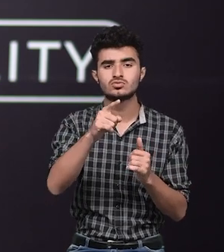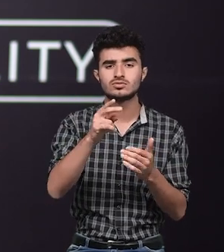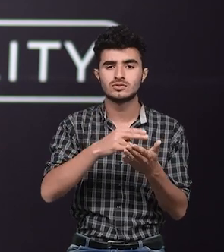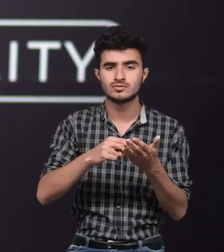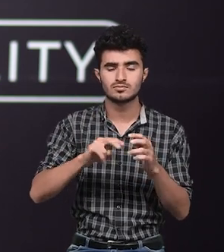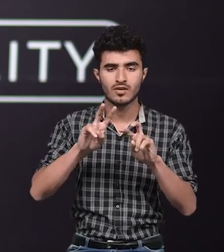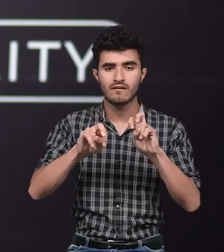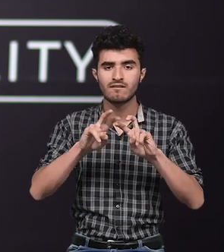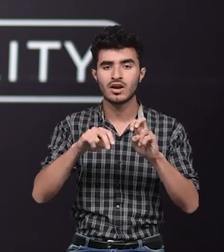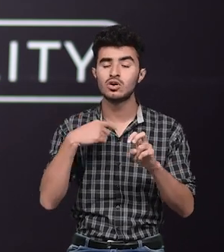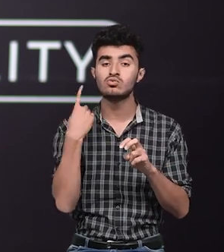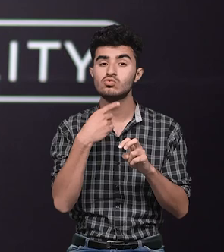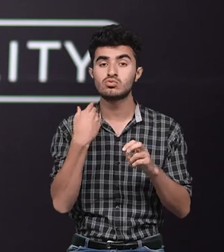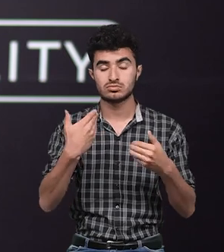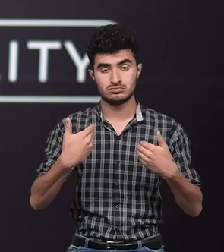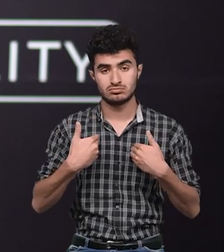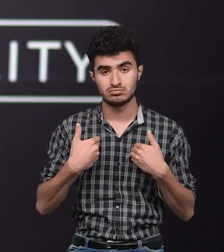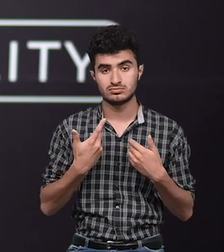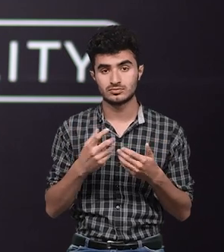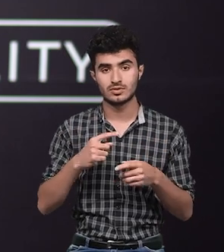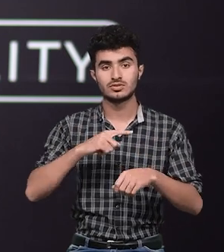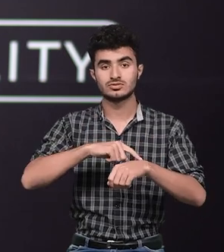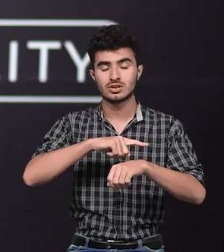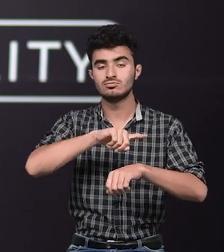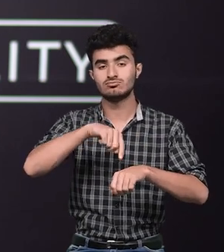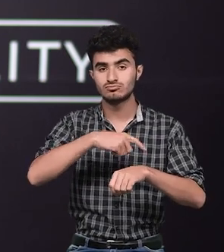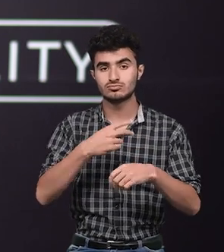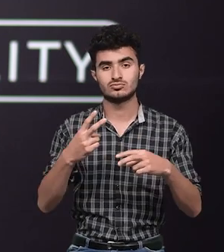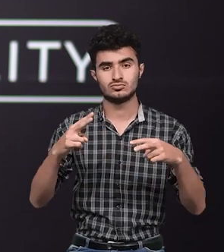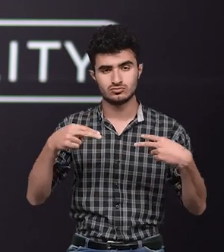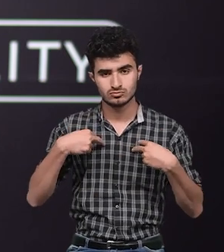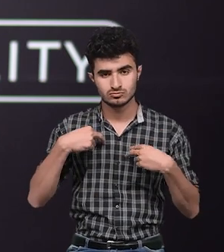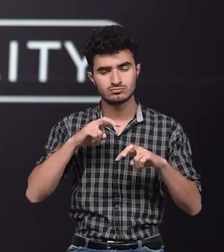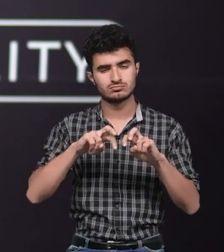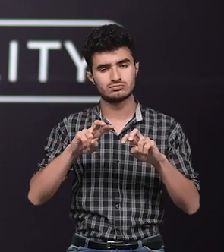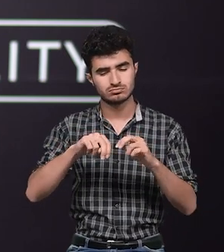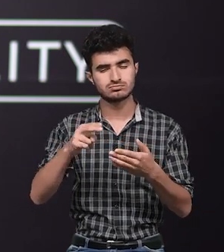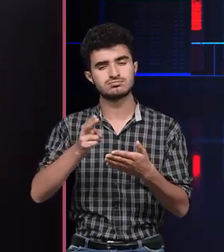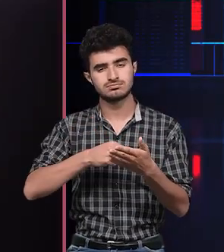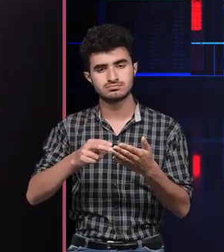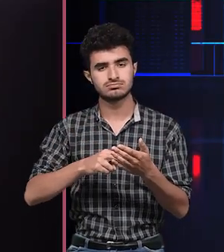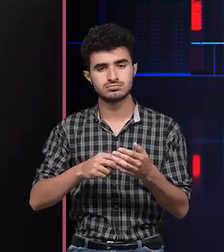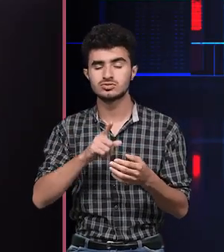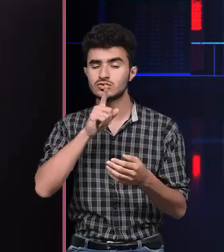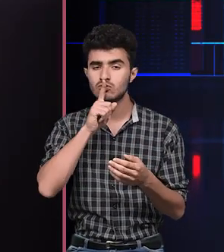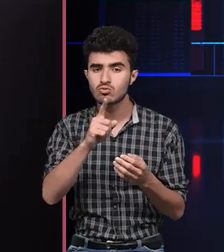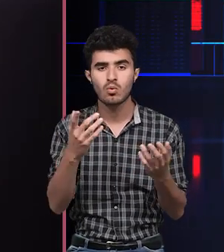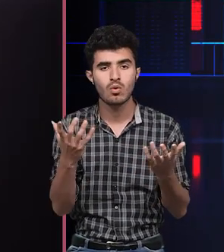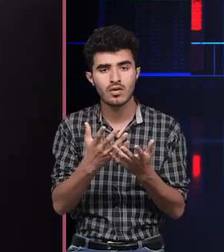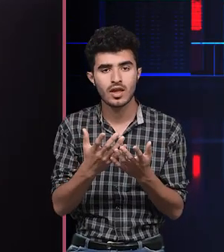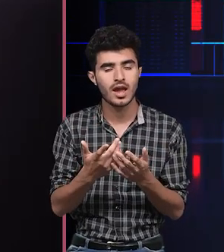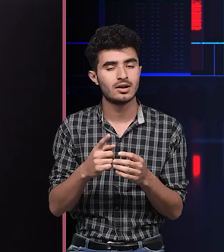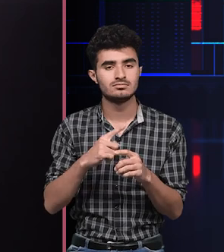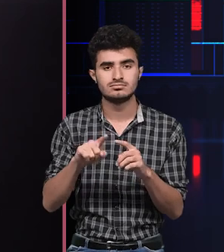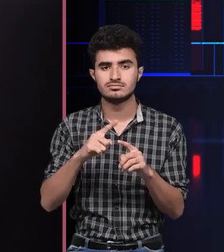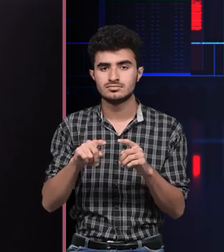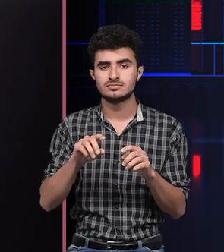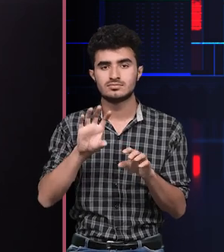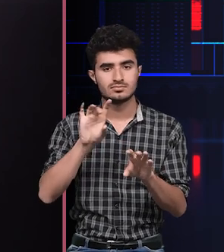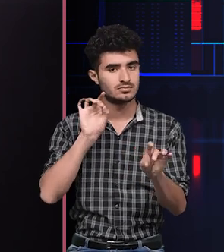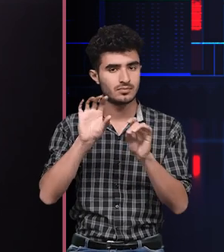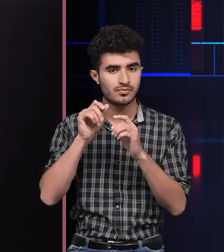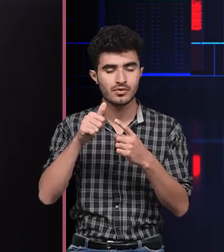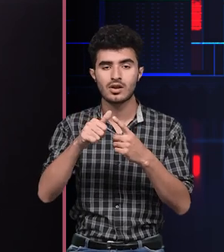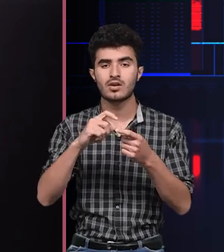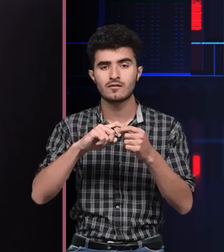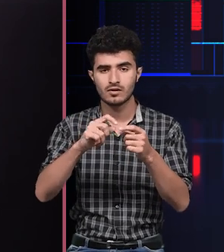find yourself, or at least spend a very long time searching for yourself, searching for the truth, searching for things, for